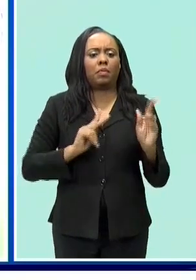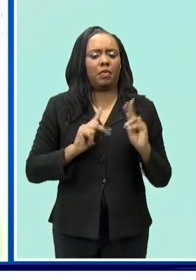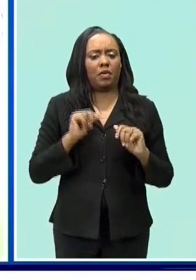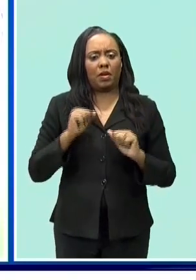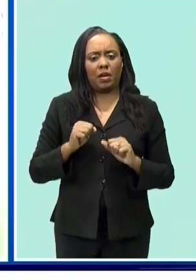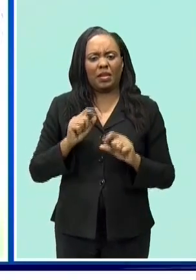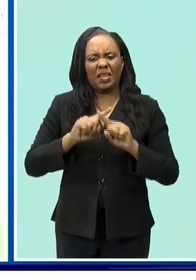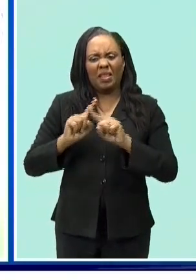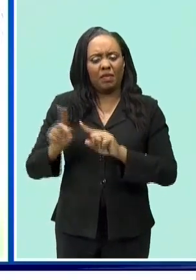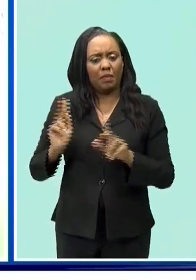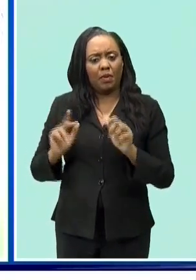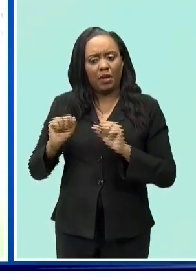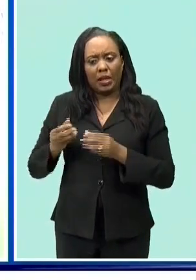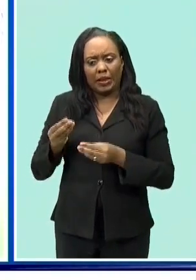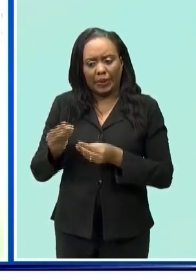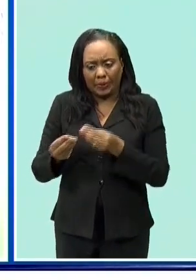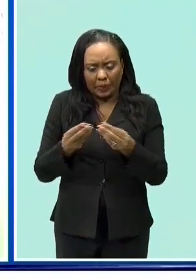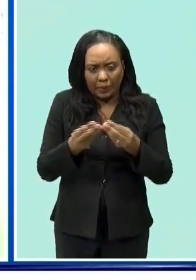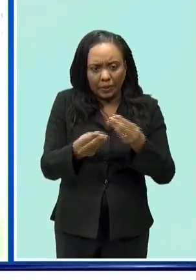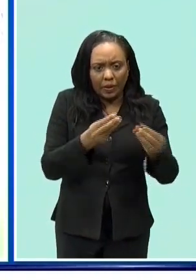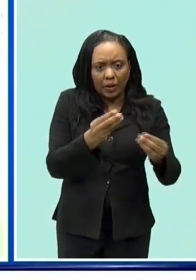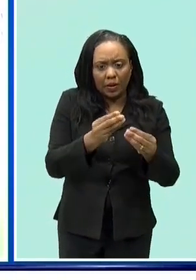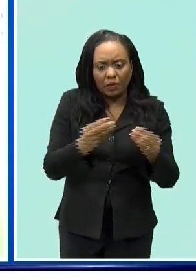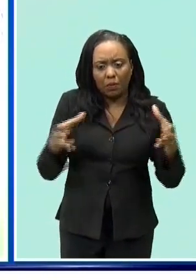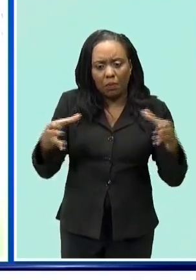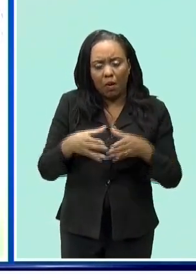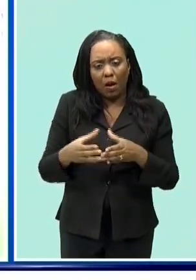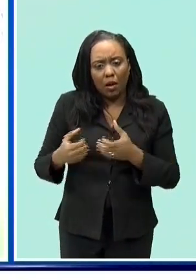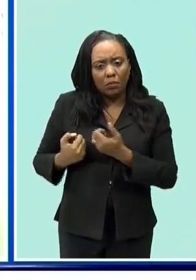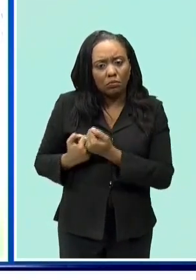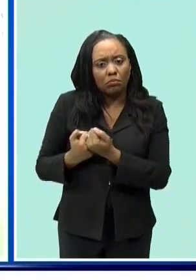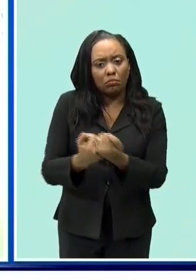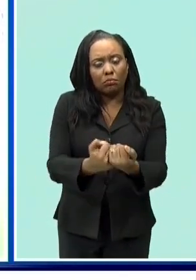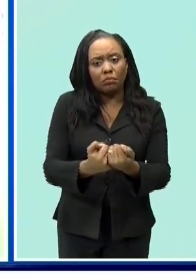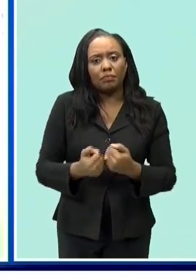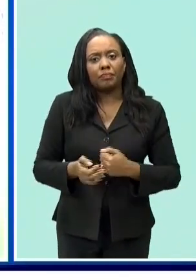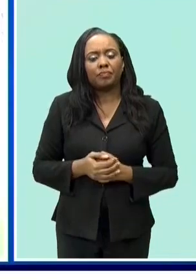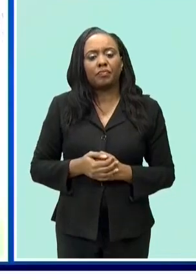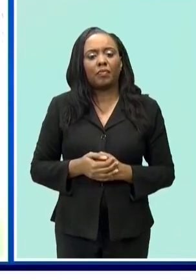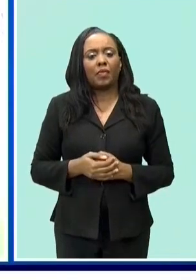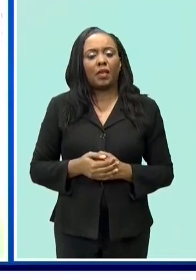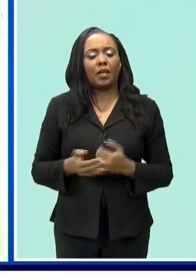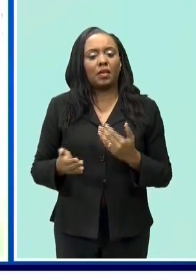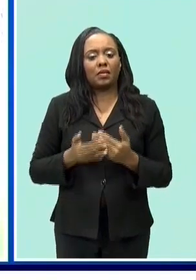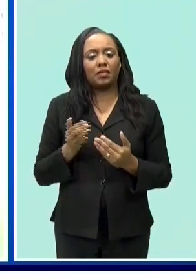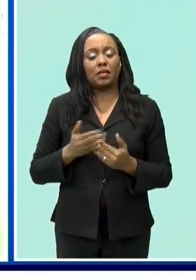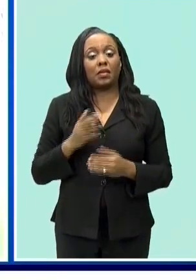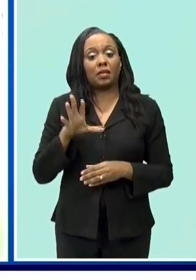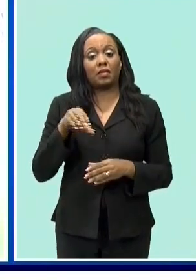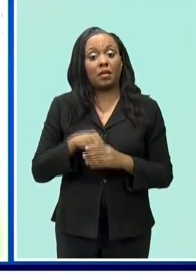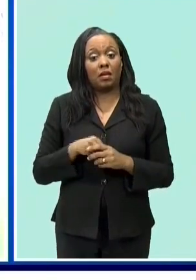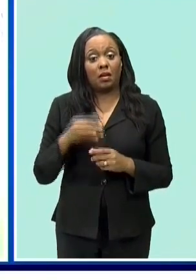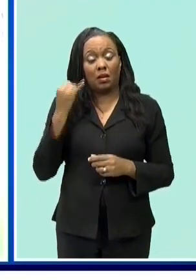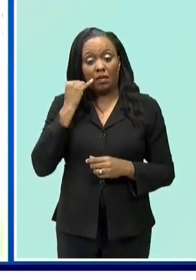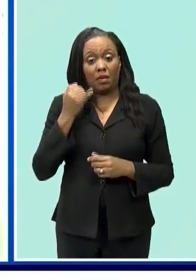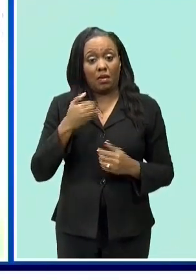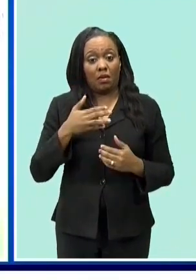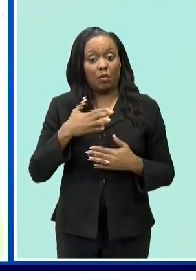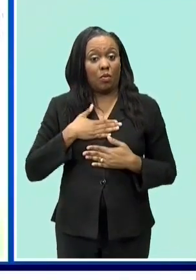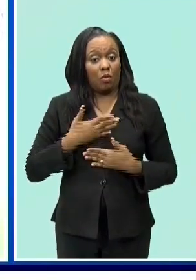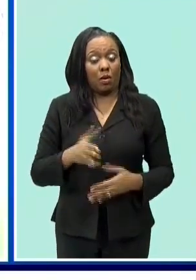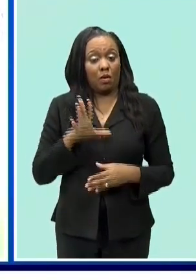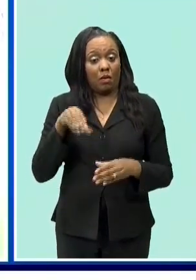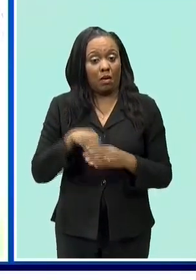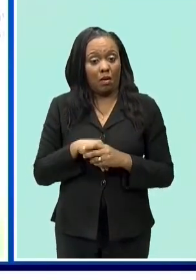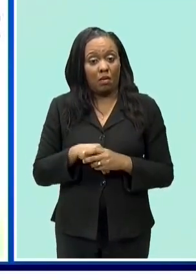work. So it is easy to get involved if you have a will to get involved and work with us to